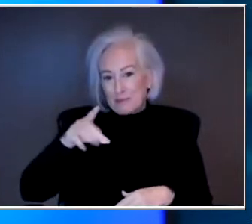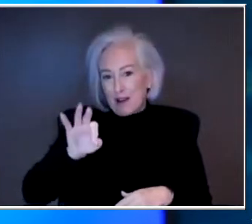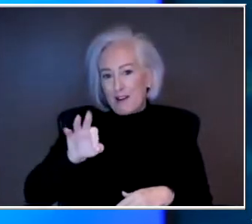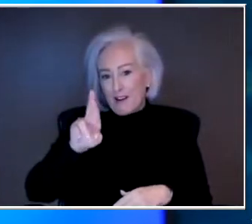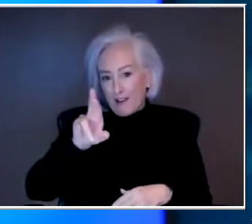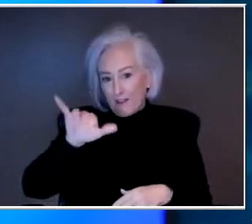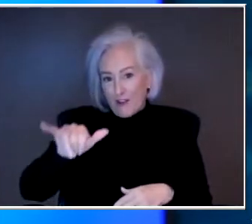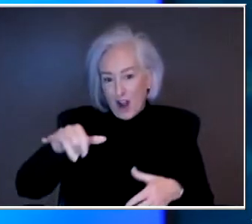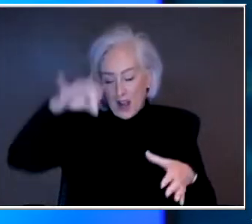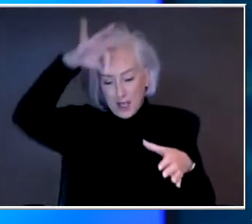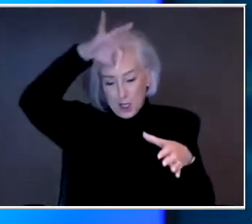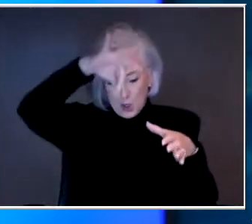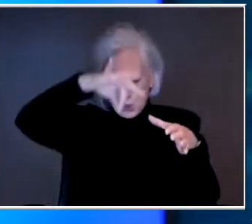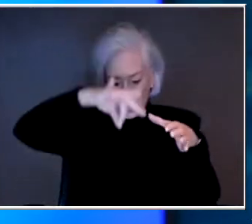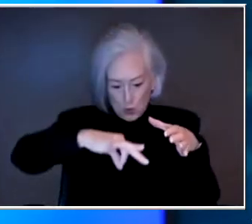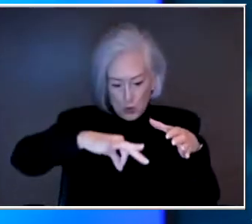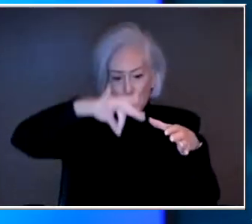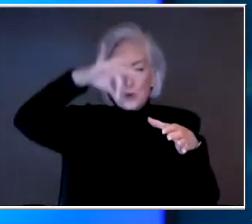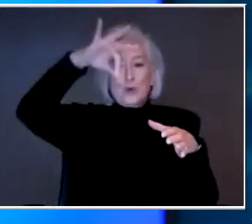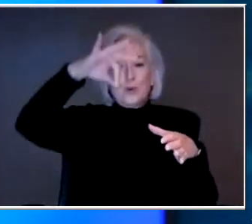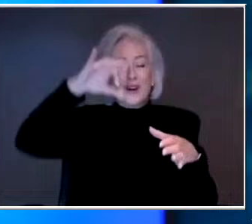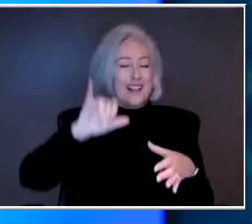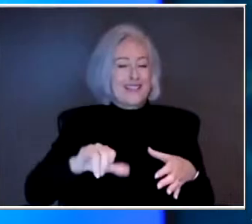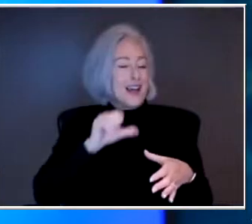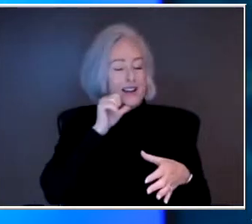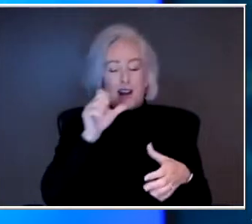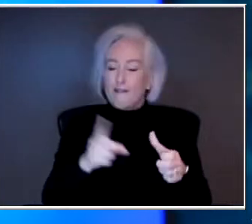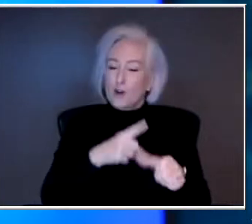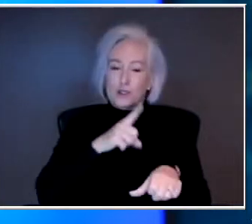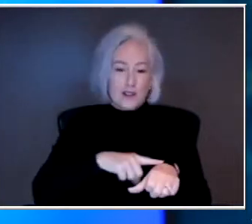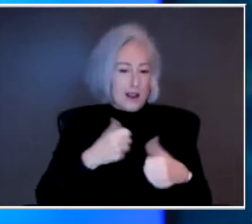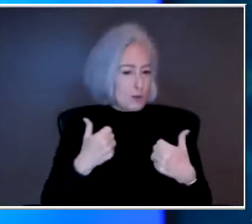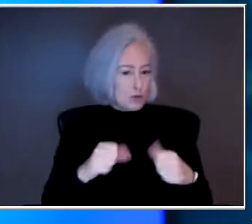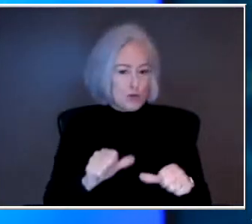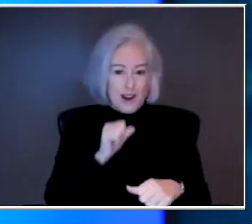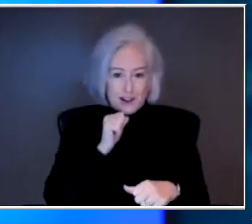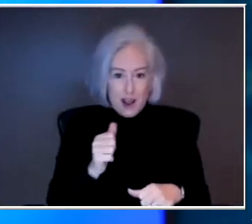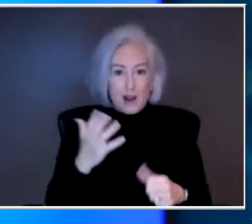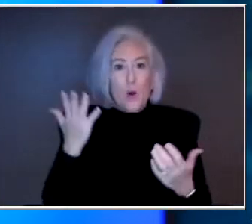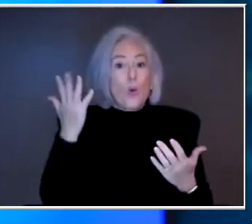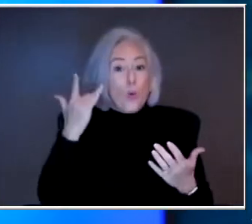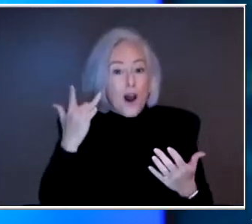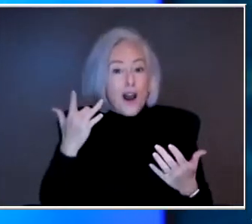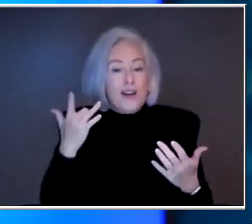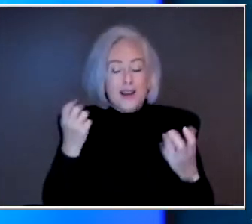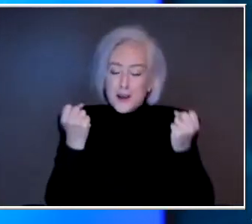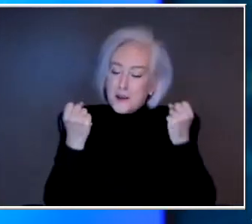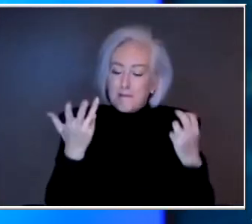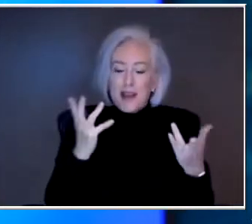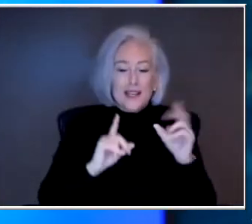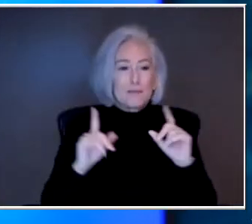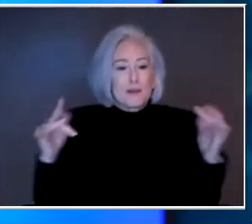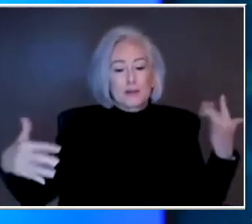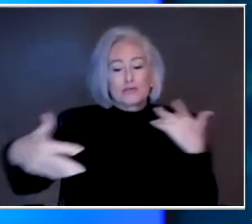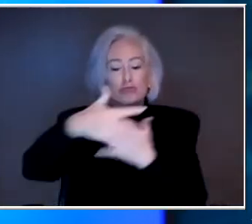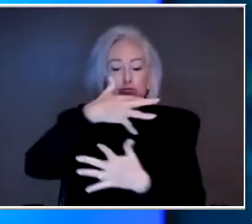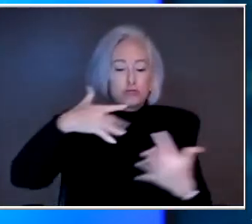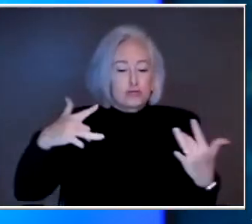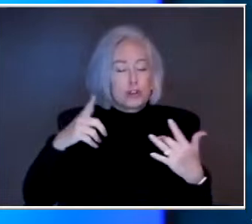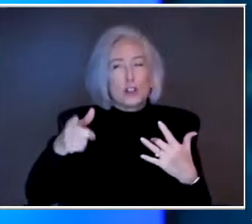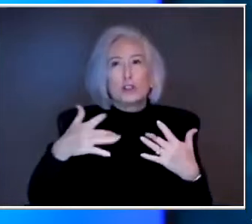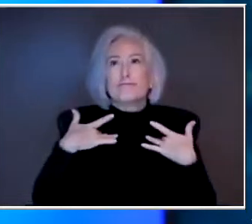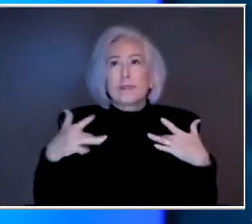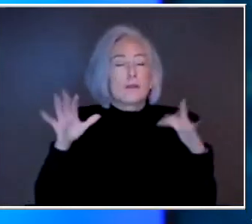the people in your house, you're probably going to be more distracted than normal. So you want to put as much in your place to help